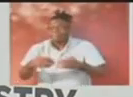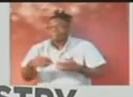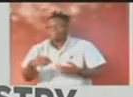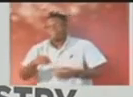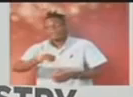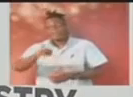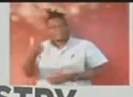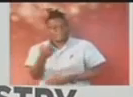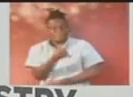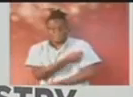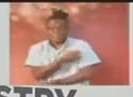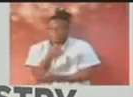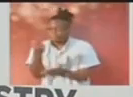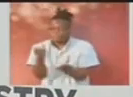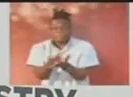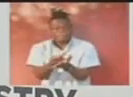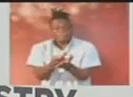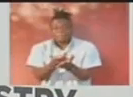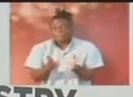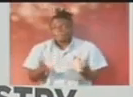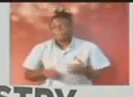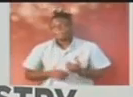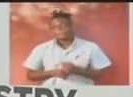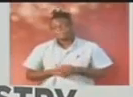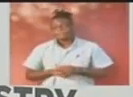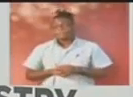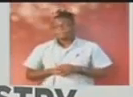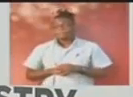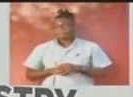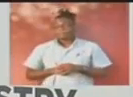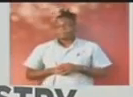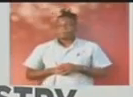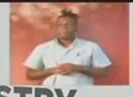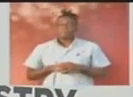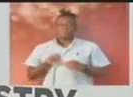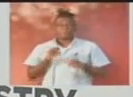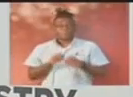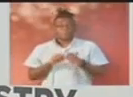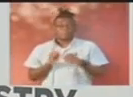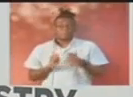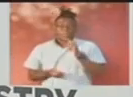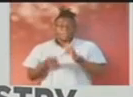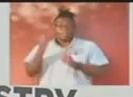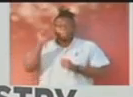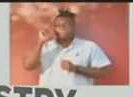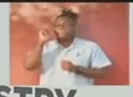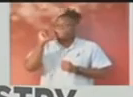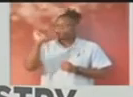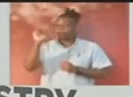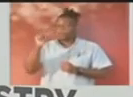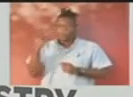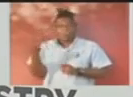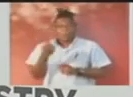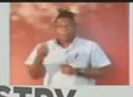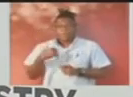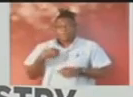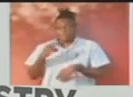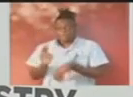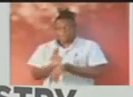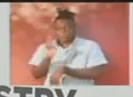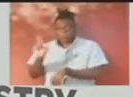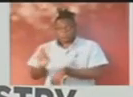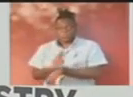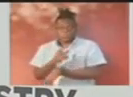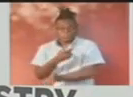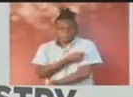that receive an emergency use listing. And Trinidad and Tobago has committed to only using vaccines that have